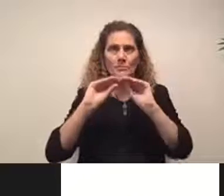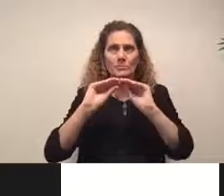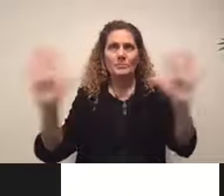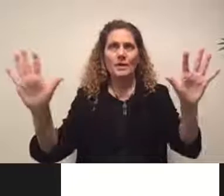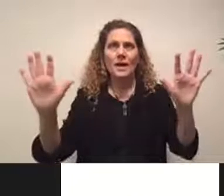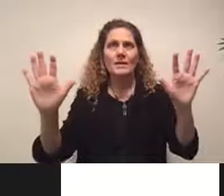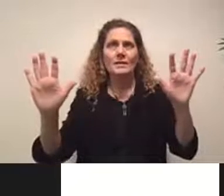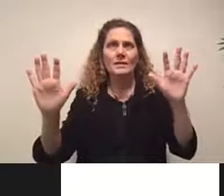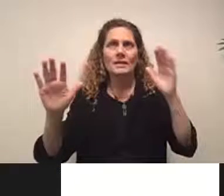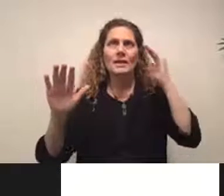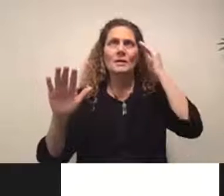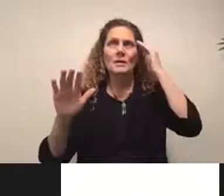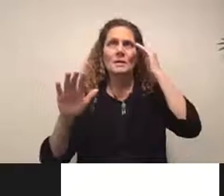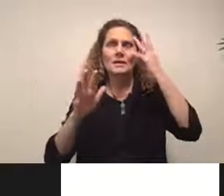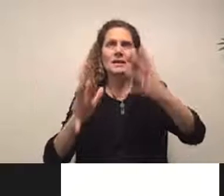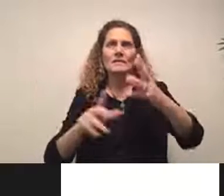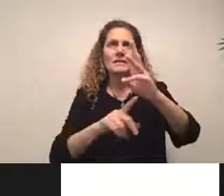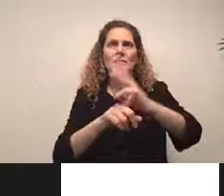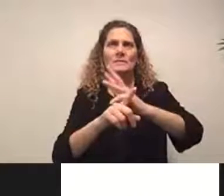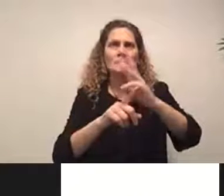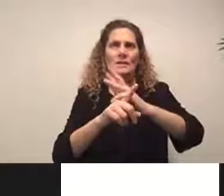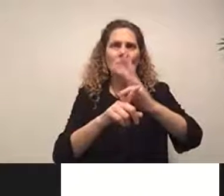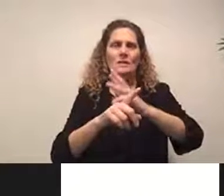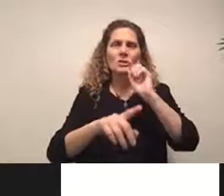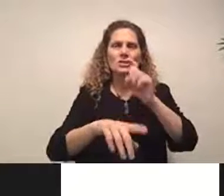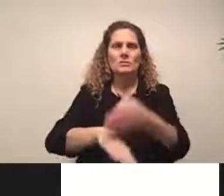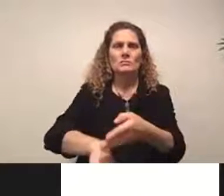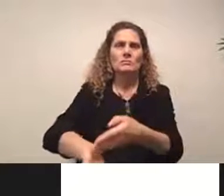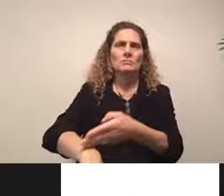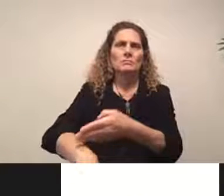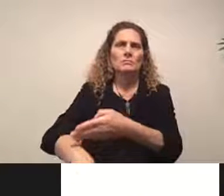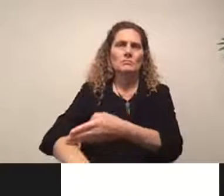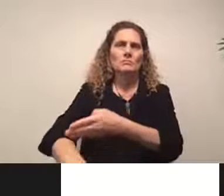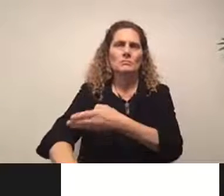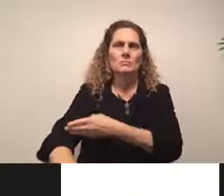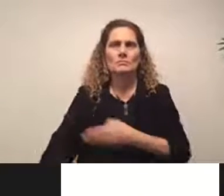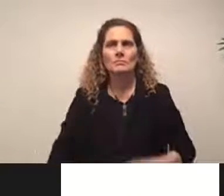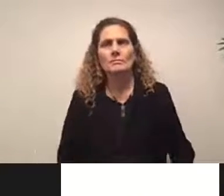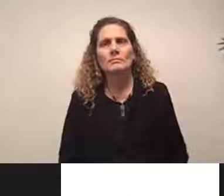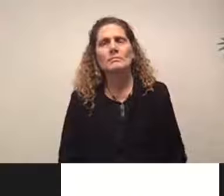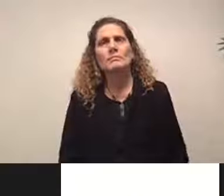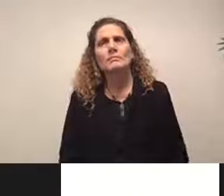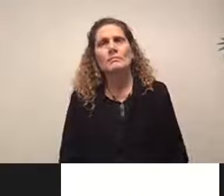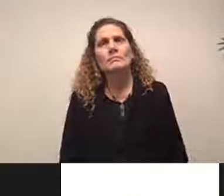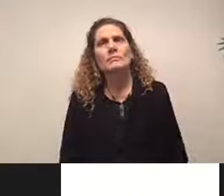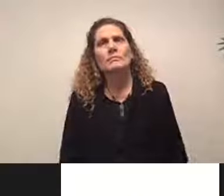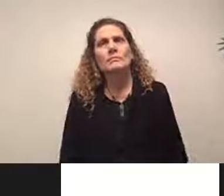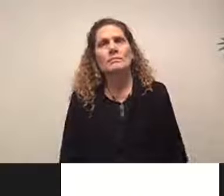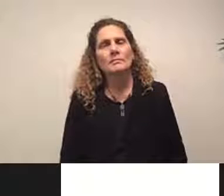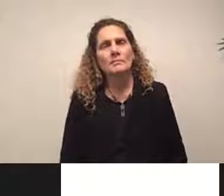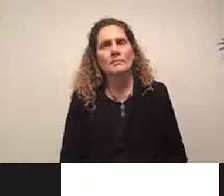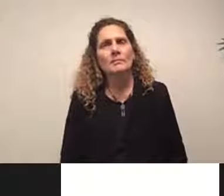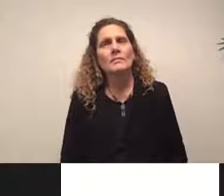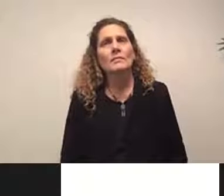But before I give just a quick update, again, I want to remind everyone that the arrival of the vaccine in our state is such an